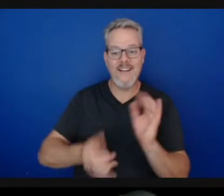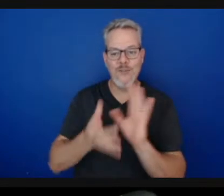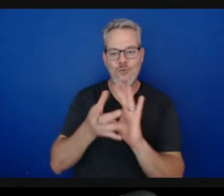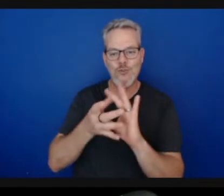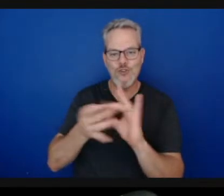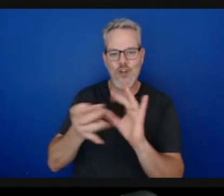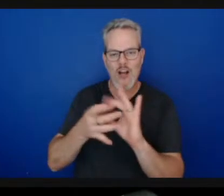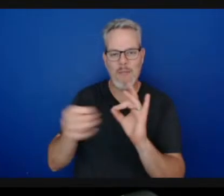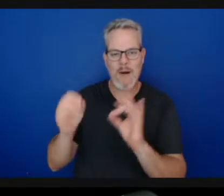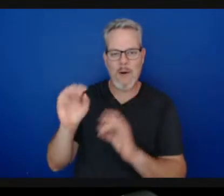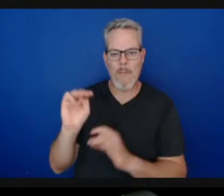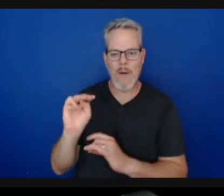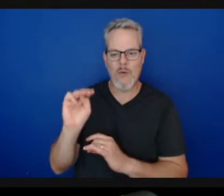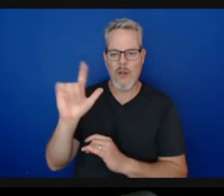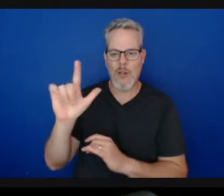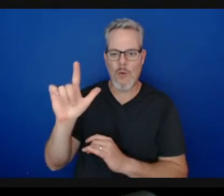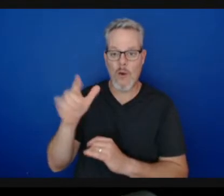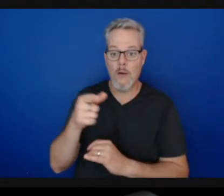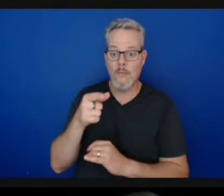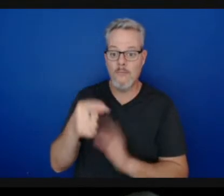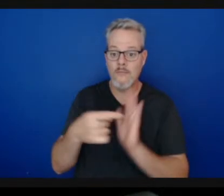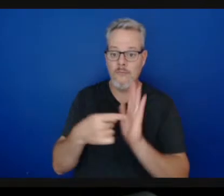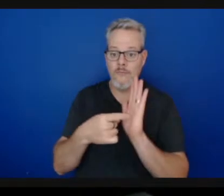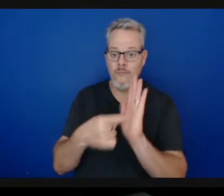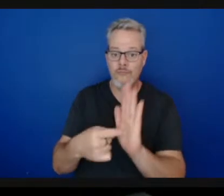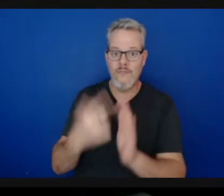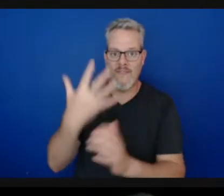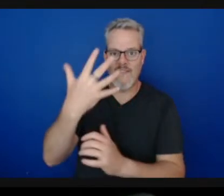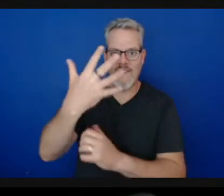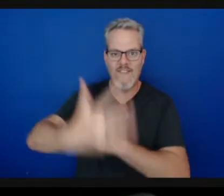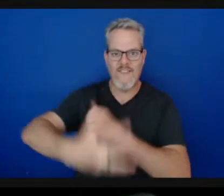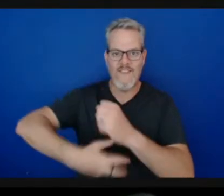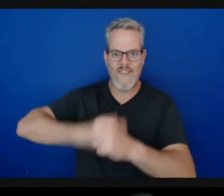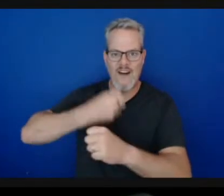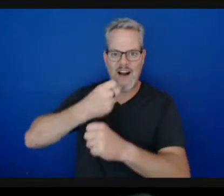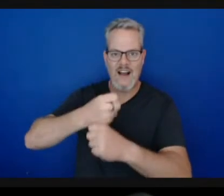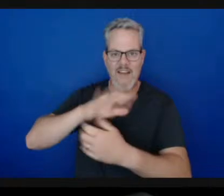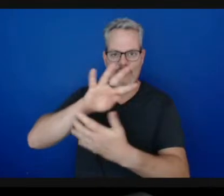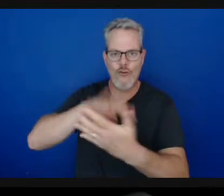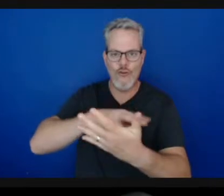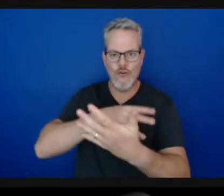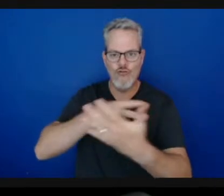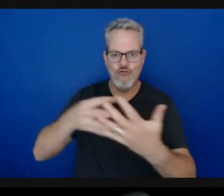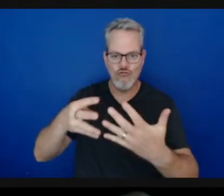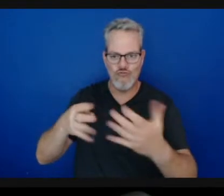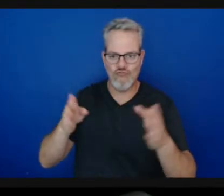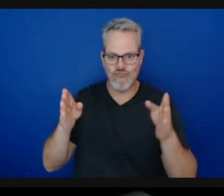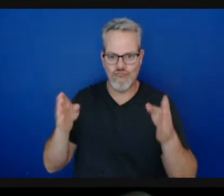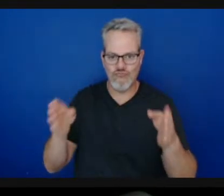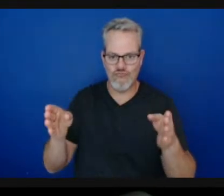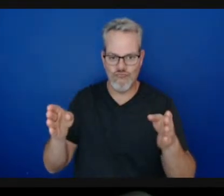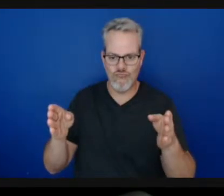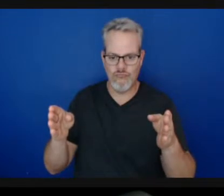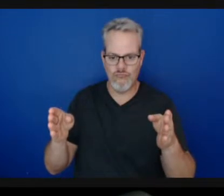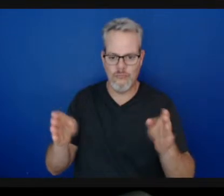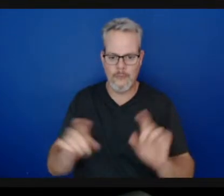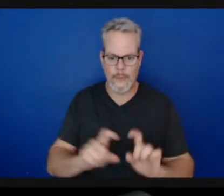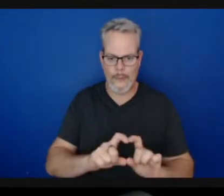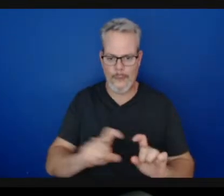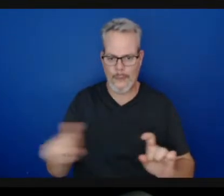bit. So we started off with our 5-year plot at the beginning. Let me make the screen say Mauna Loa here.